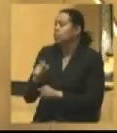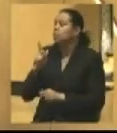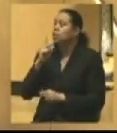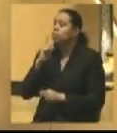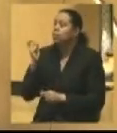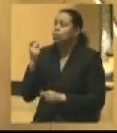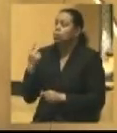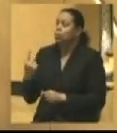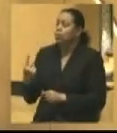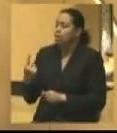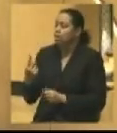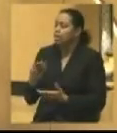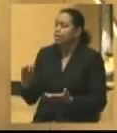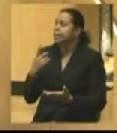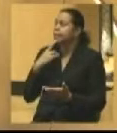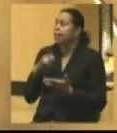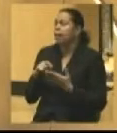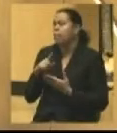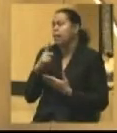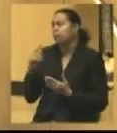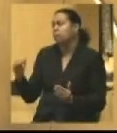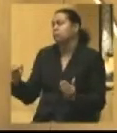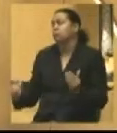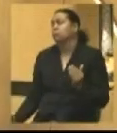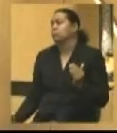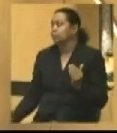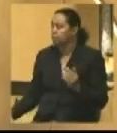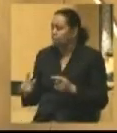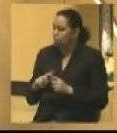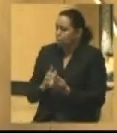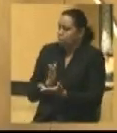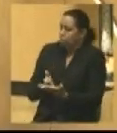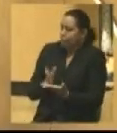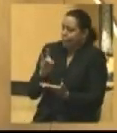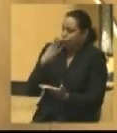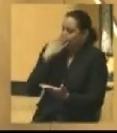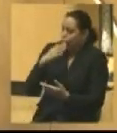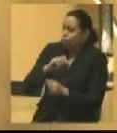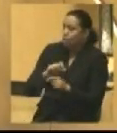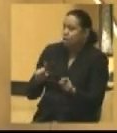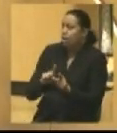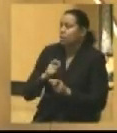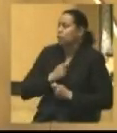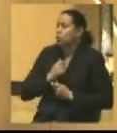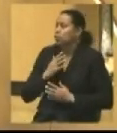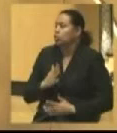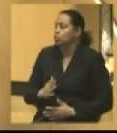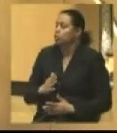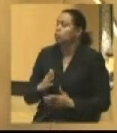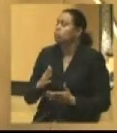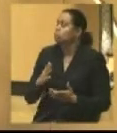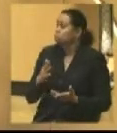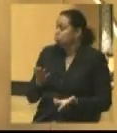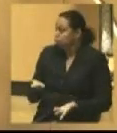one of the arguments of slavery was because blacks were inferior, but if they did a really good job as soldiers and could exert authority and